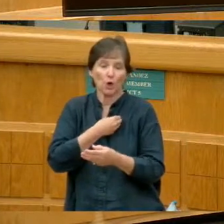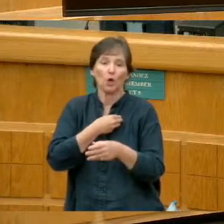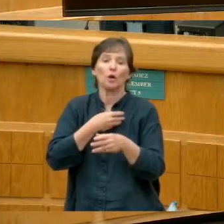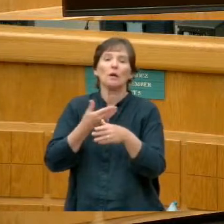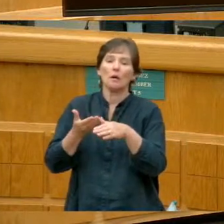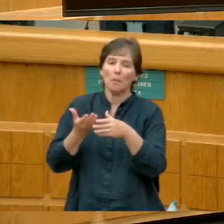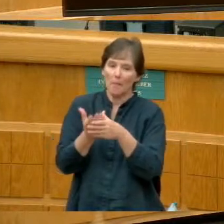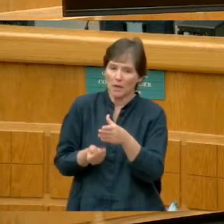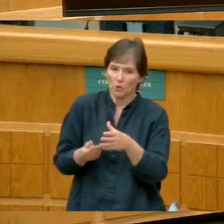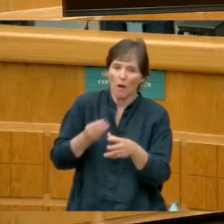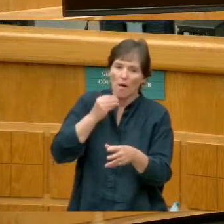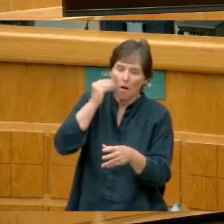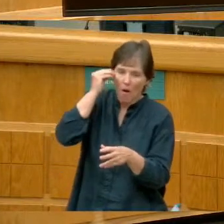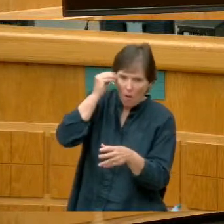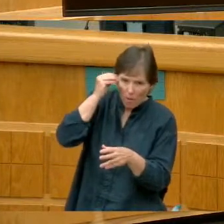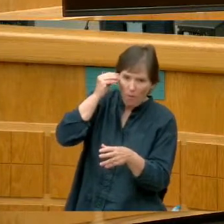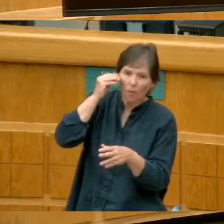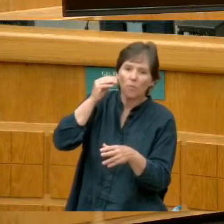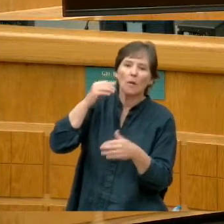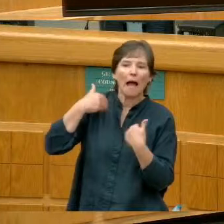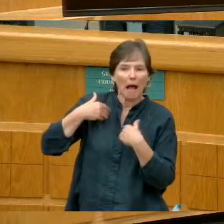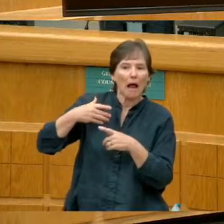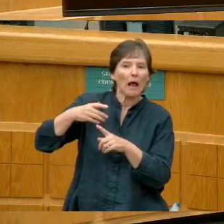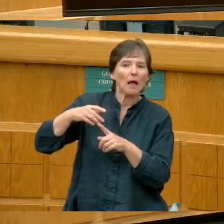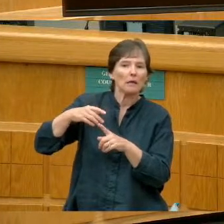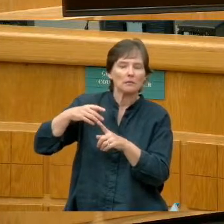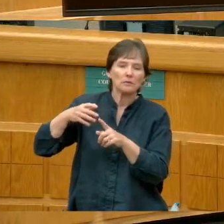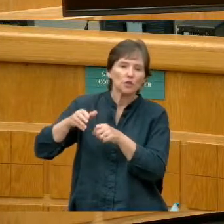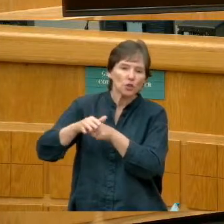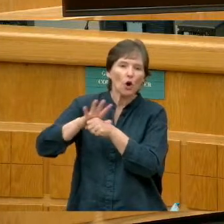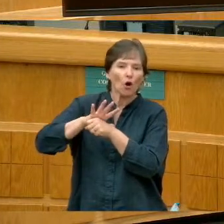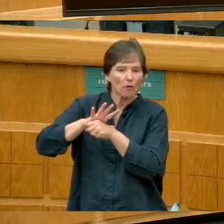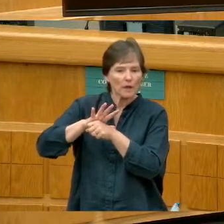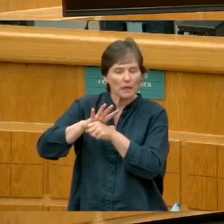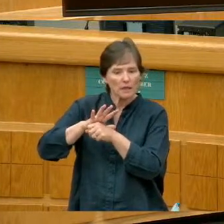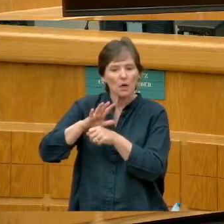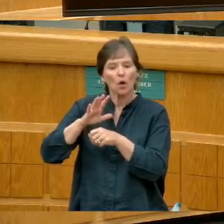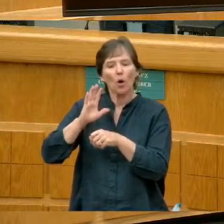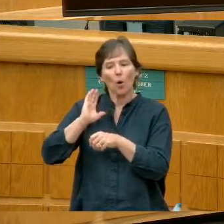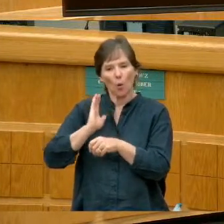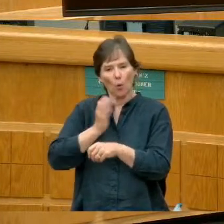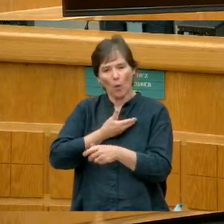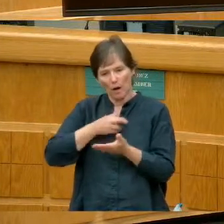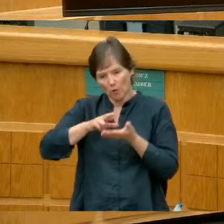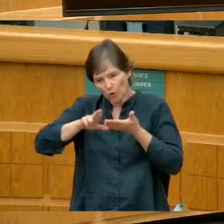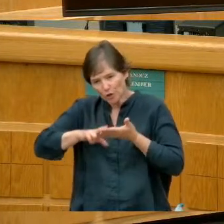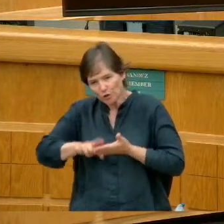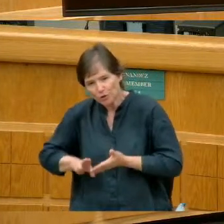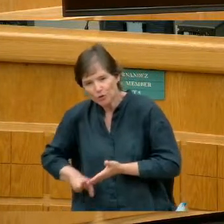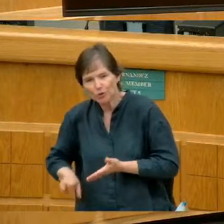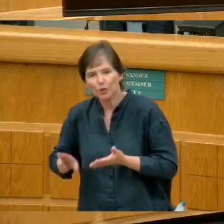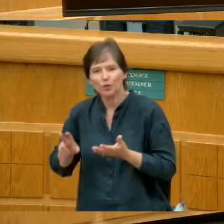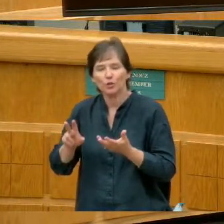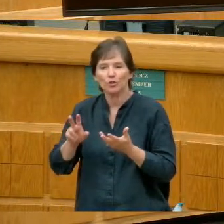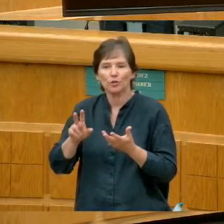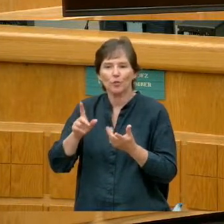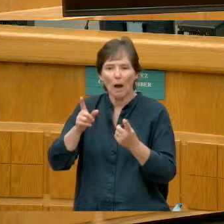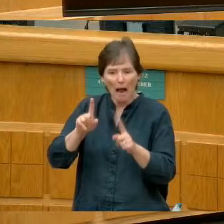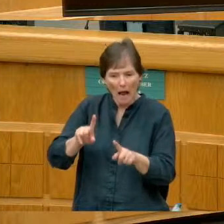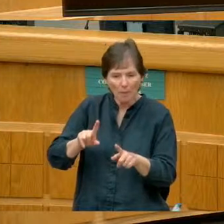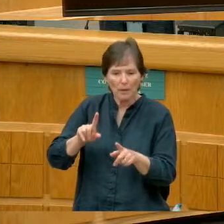had COVID-19 and the date that they were positive and, what the cause of death was, if they know that at that